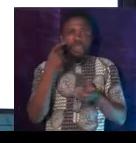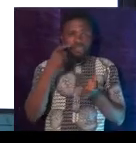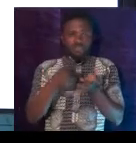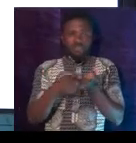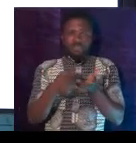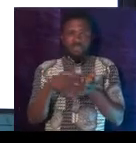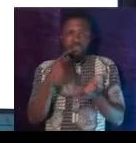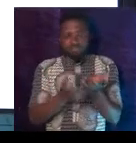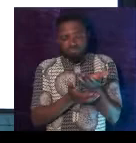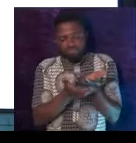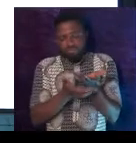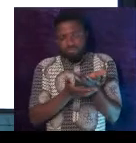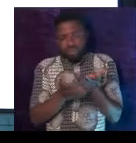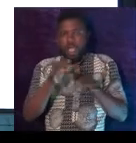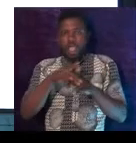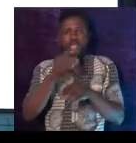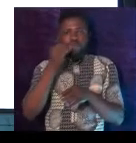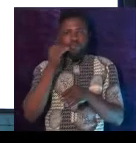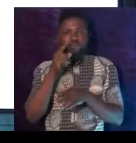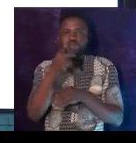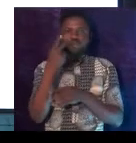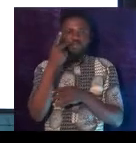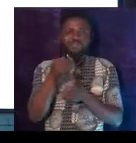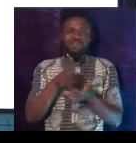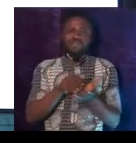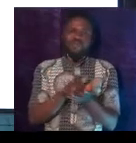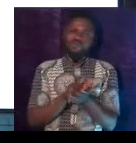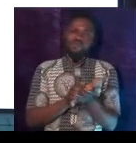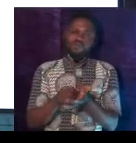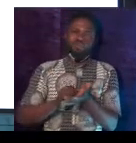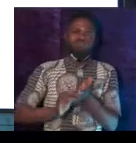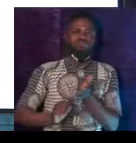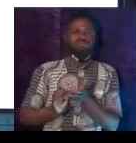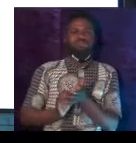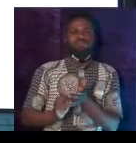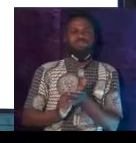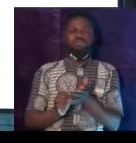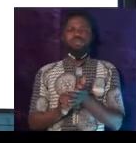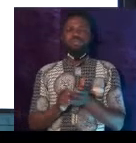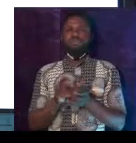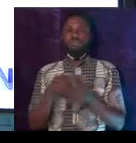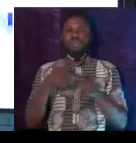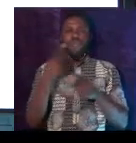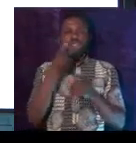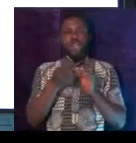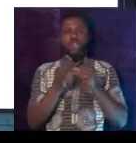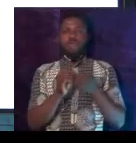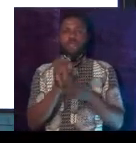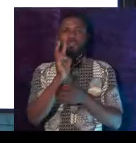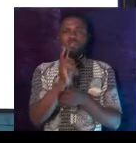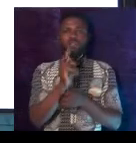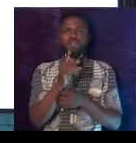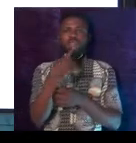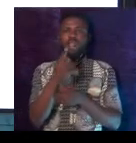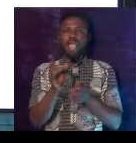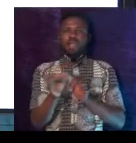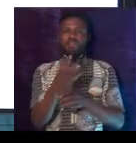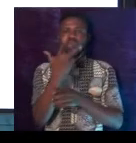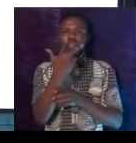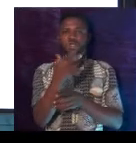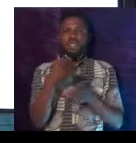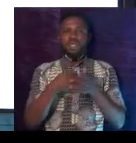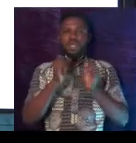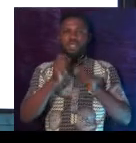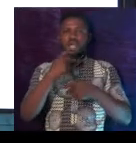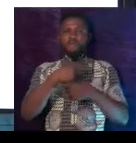sole of a shoe or sandal at home, do you notice the wear in the soles is caused by friction? Let's look at the third one. That's